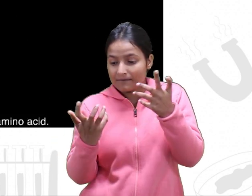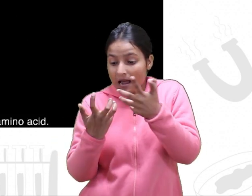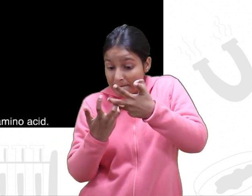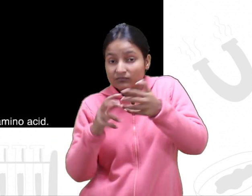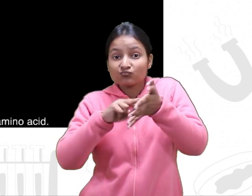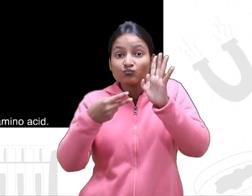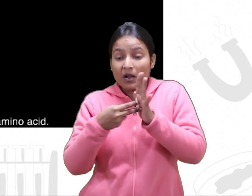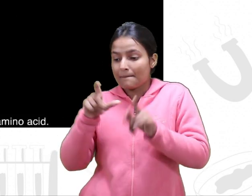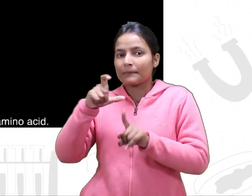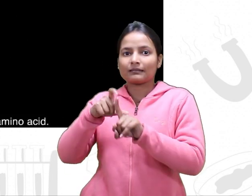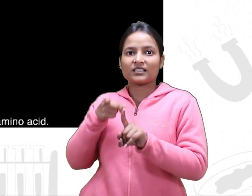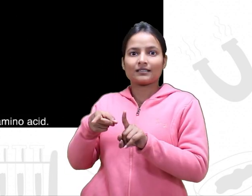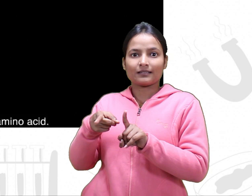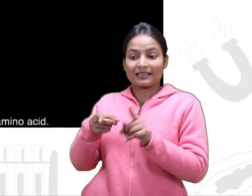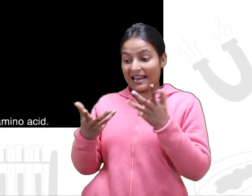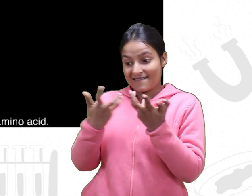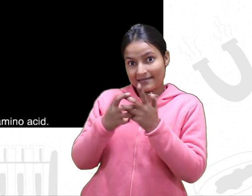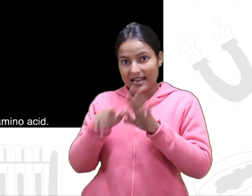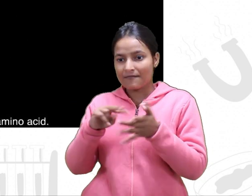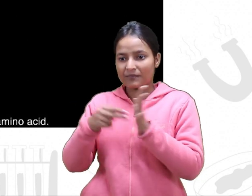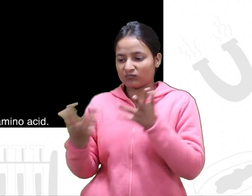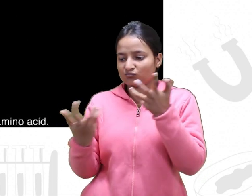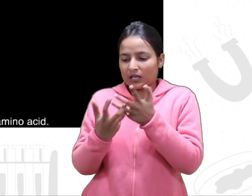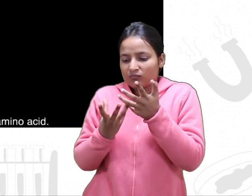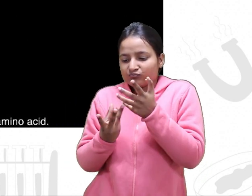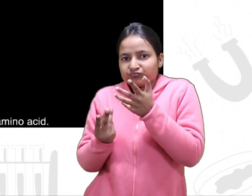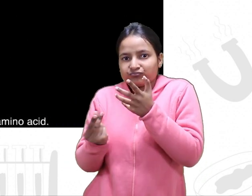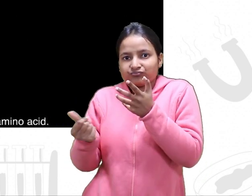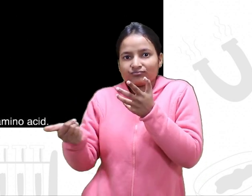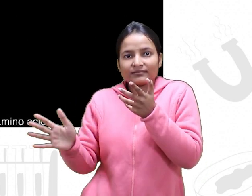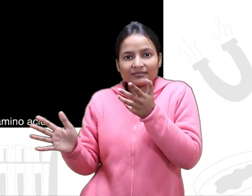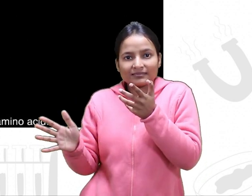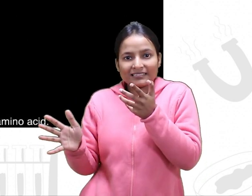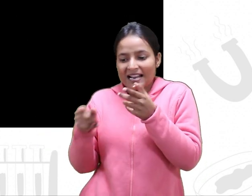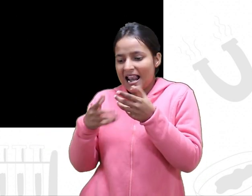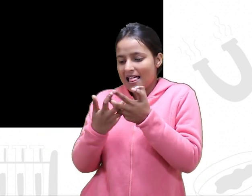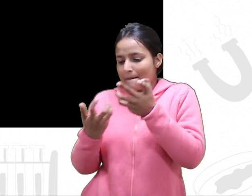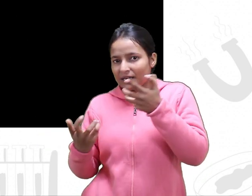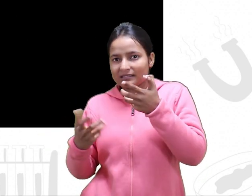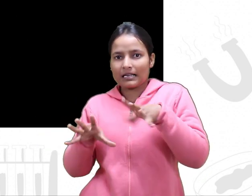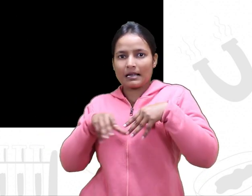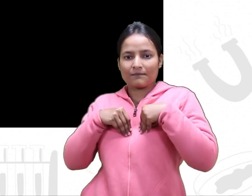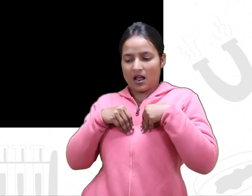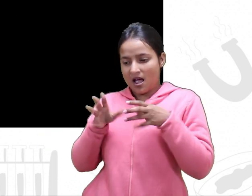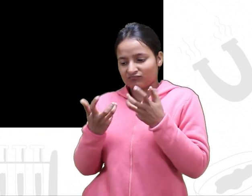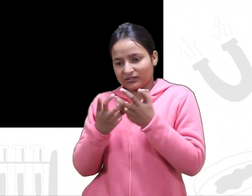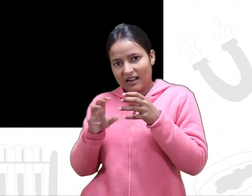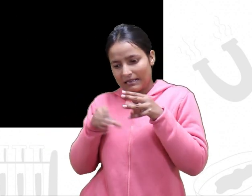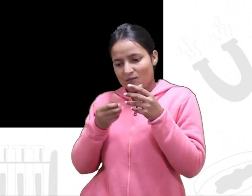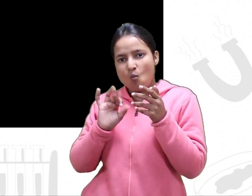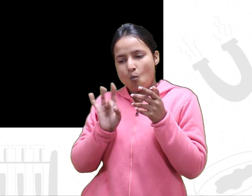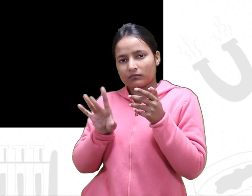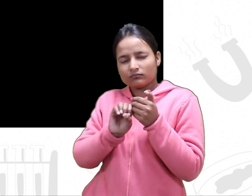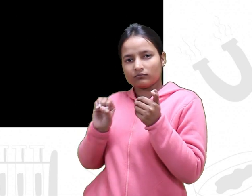inside this pocket, a chemical reaction chops the bond between the tRNA and amino acid. As a result, this amino acid